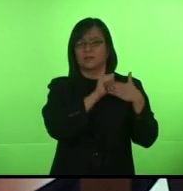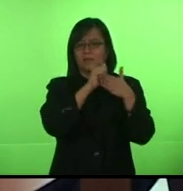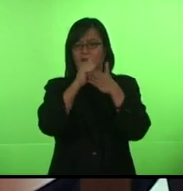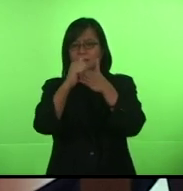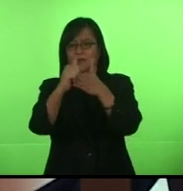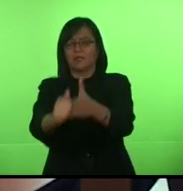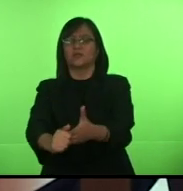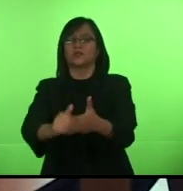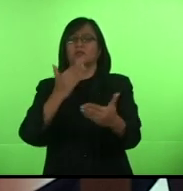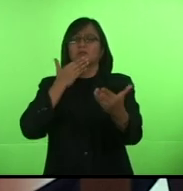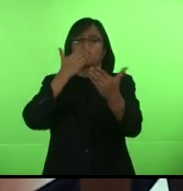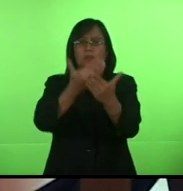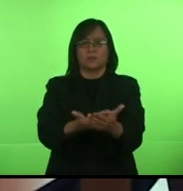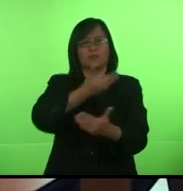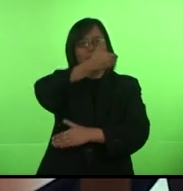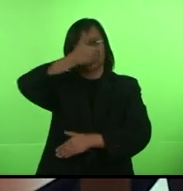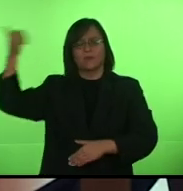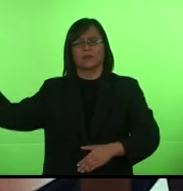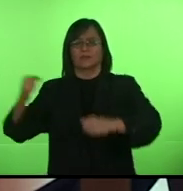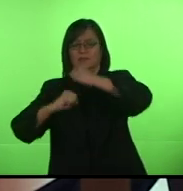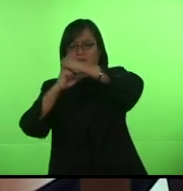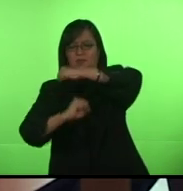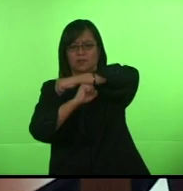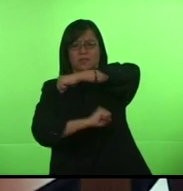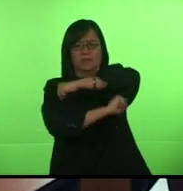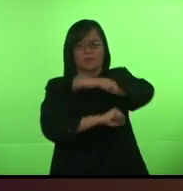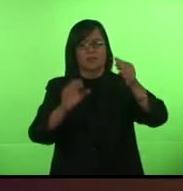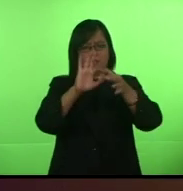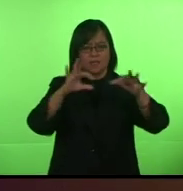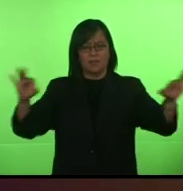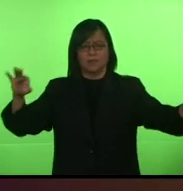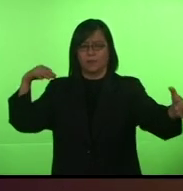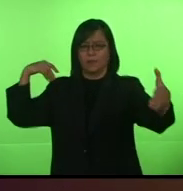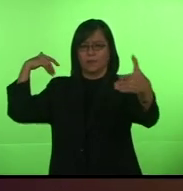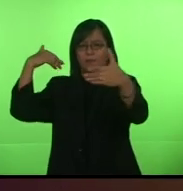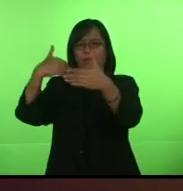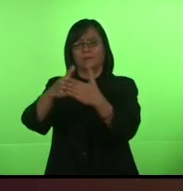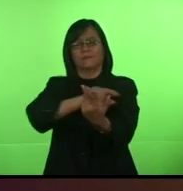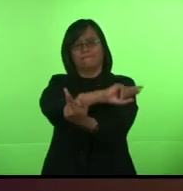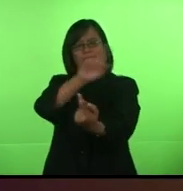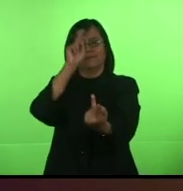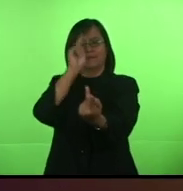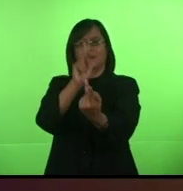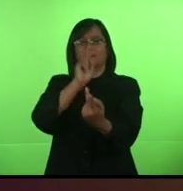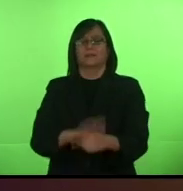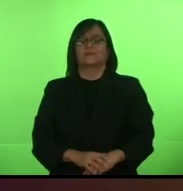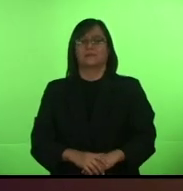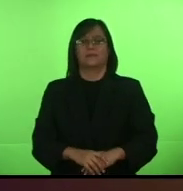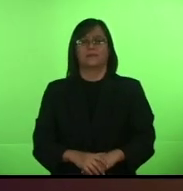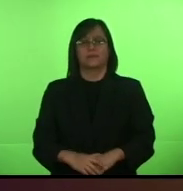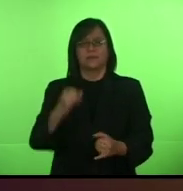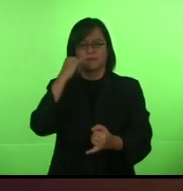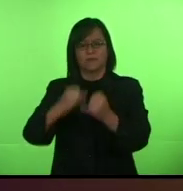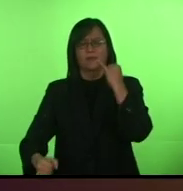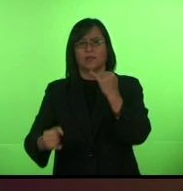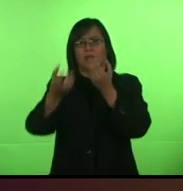until it is perfect. Last but not least, information overload.